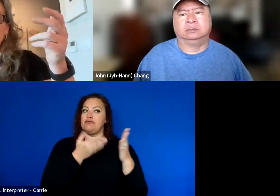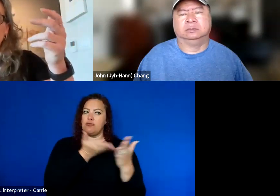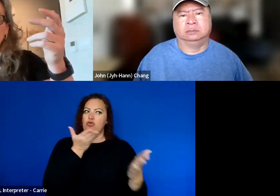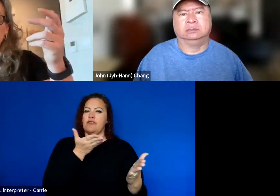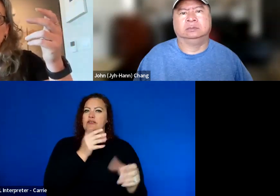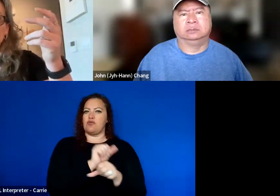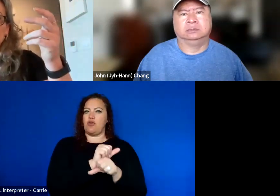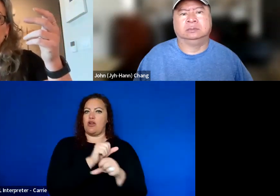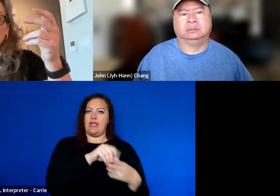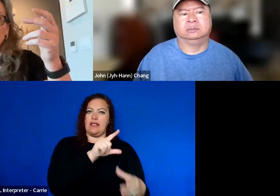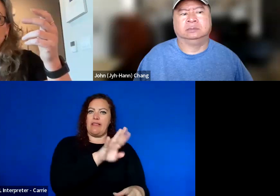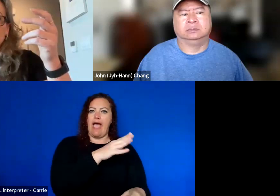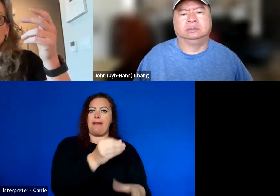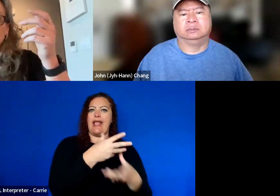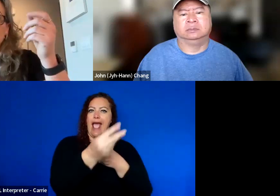field.